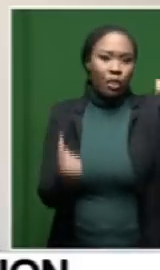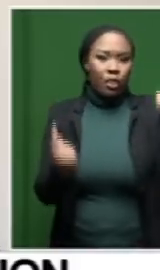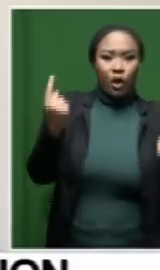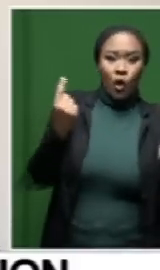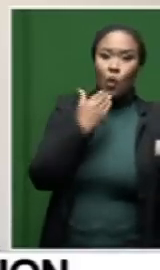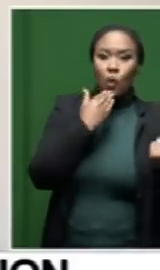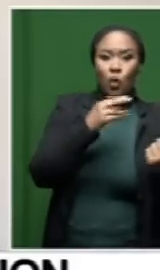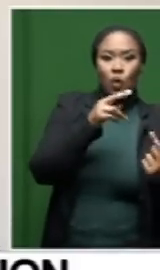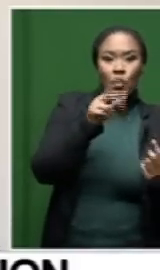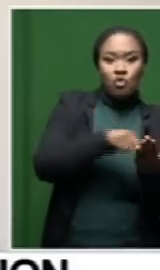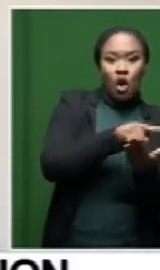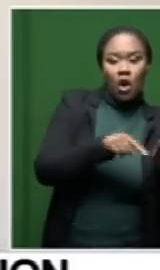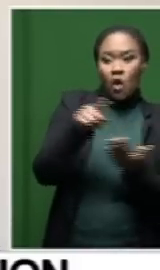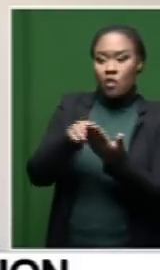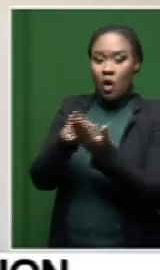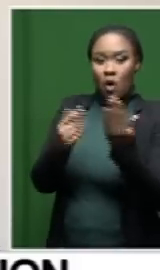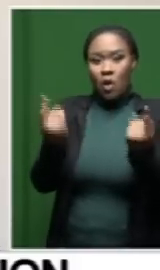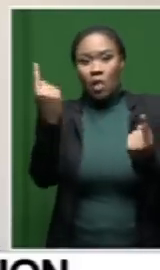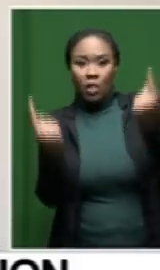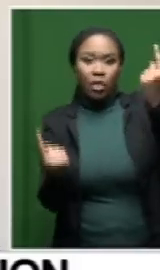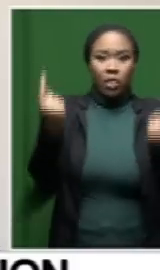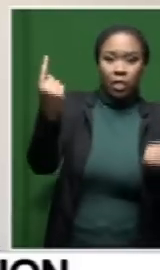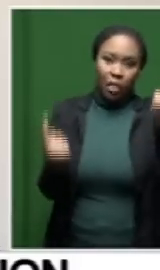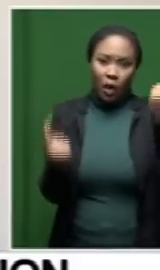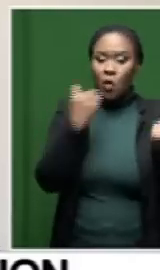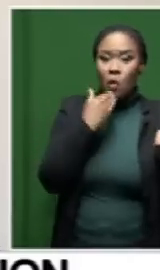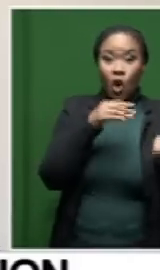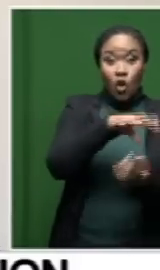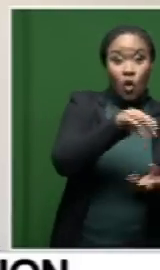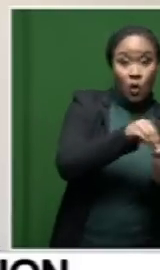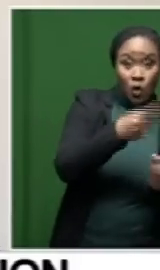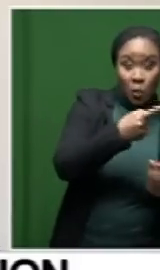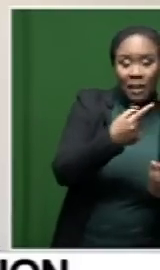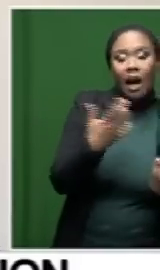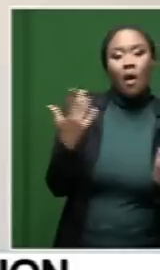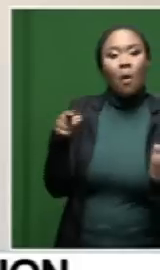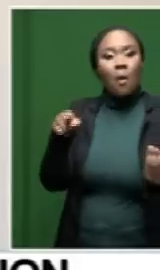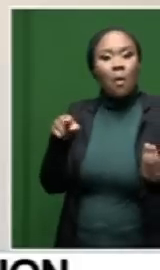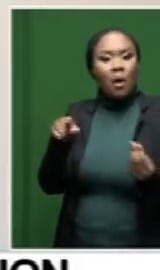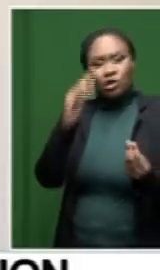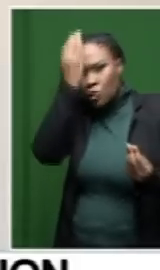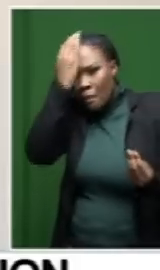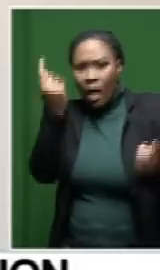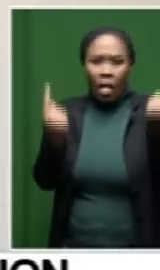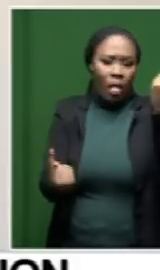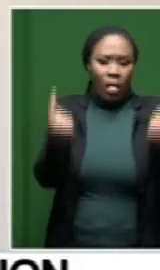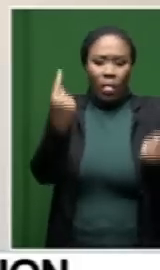binary whether it was Mr. Zuma who captured the Guptas or the Guptas captured Mr. Zuma. The question is asking, why are private